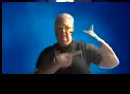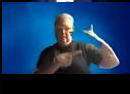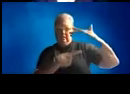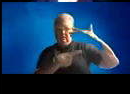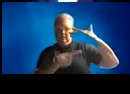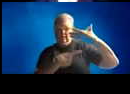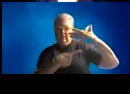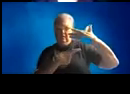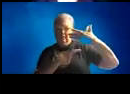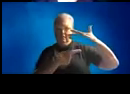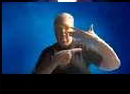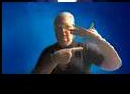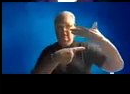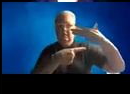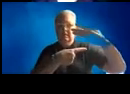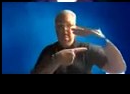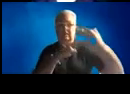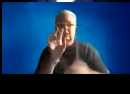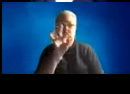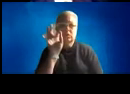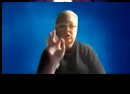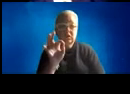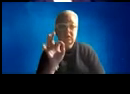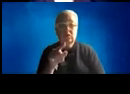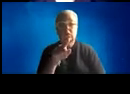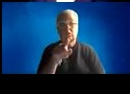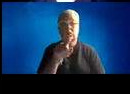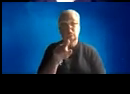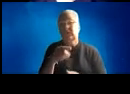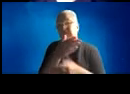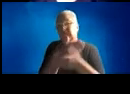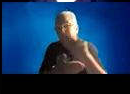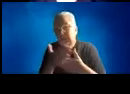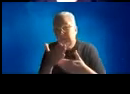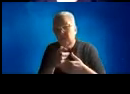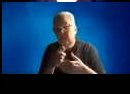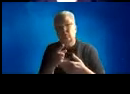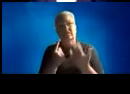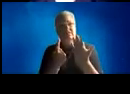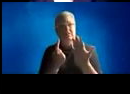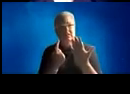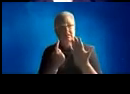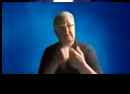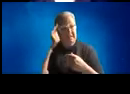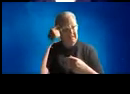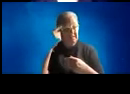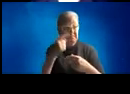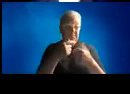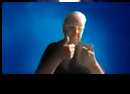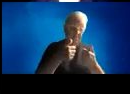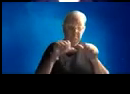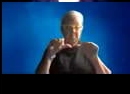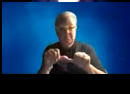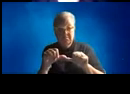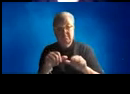question, just asking people, are you disabled or not, or asking those 6 questions. What's the advantage of that? What's left out of those